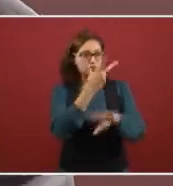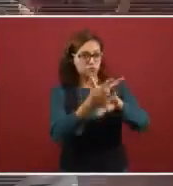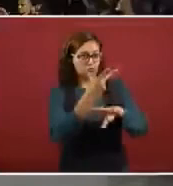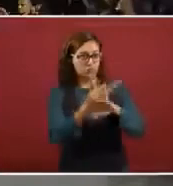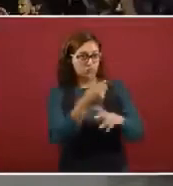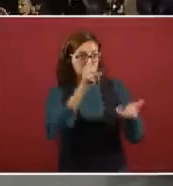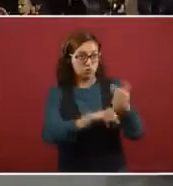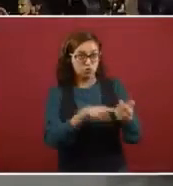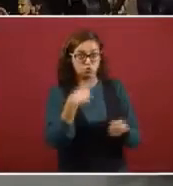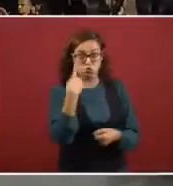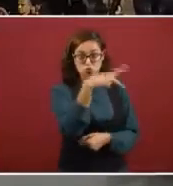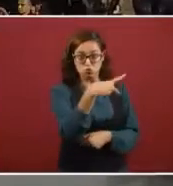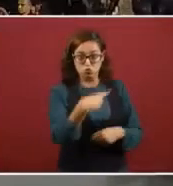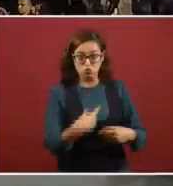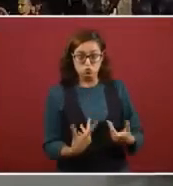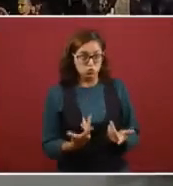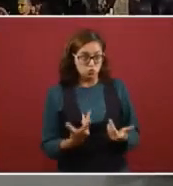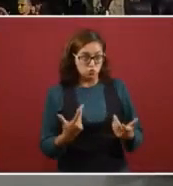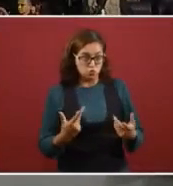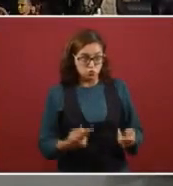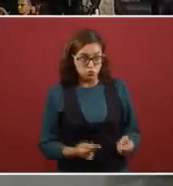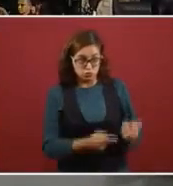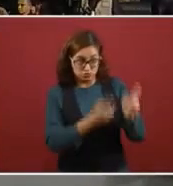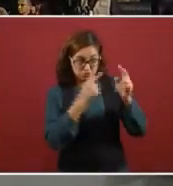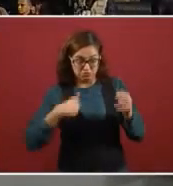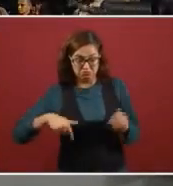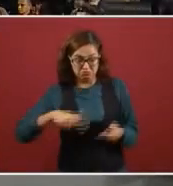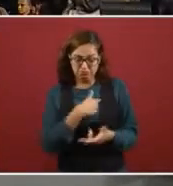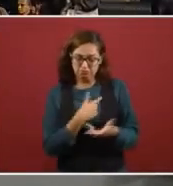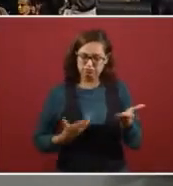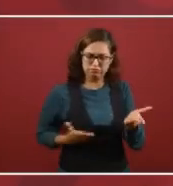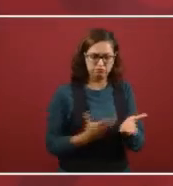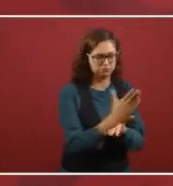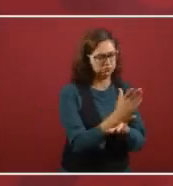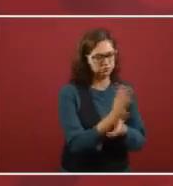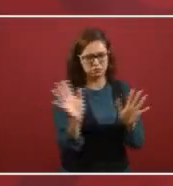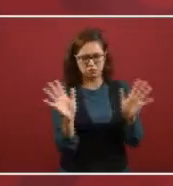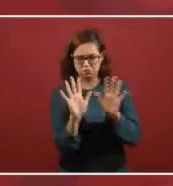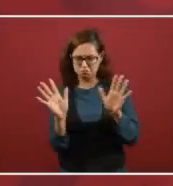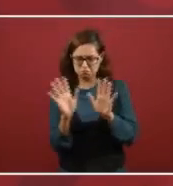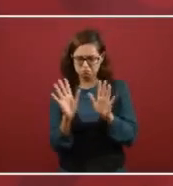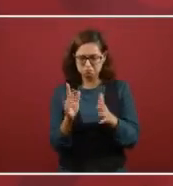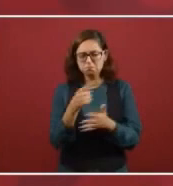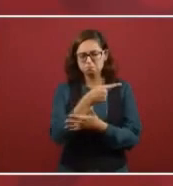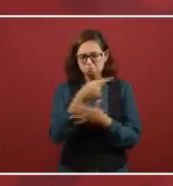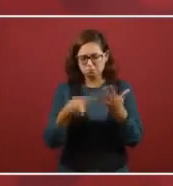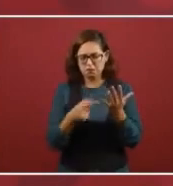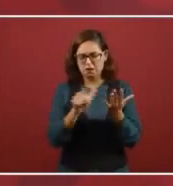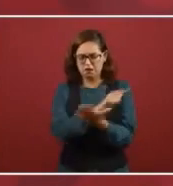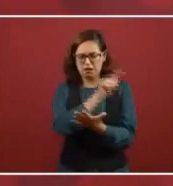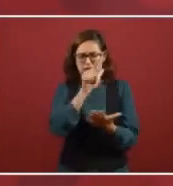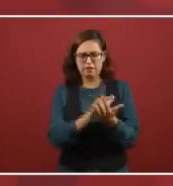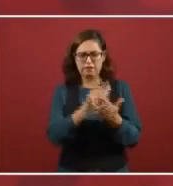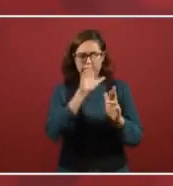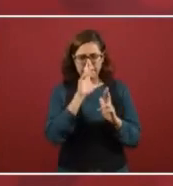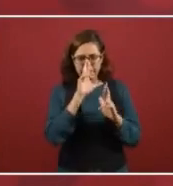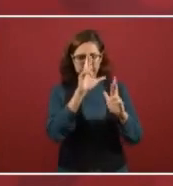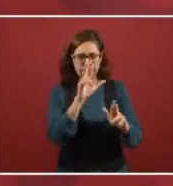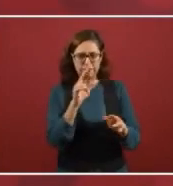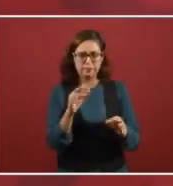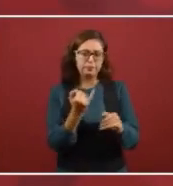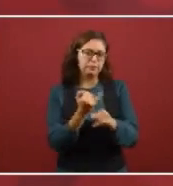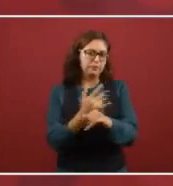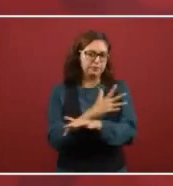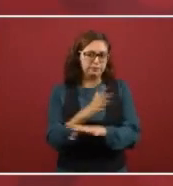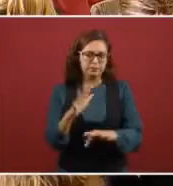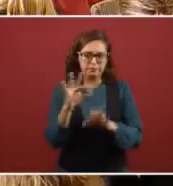to, get involved in their laws. But that's the information we have up to now. And that's now,